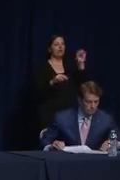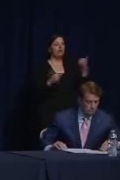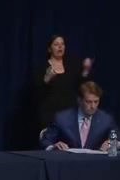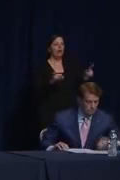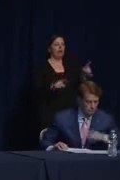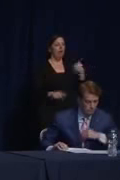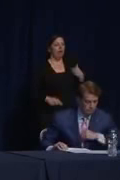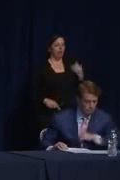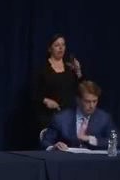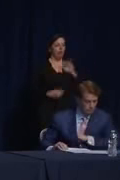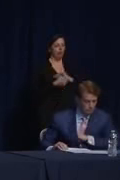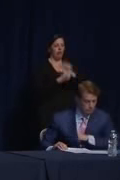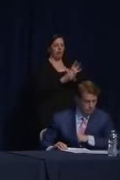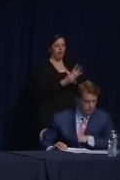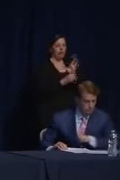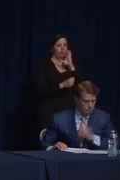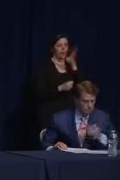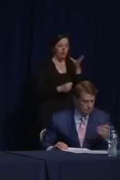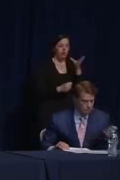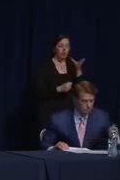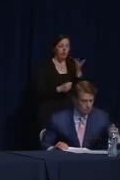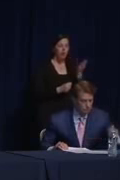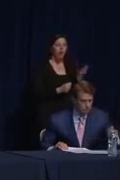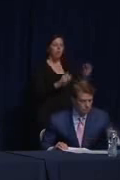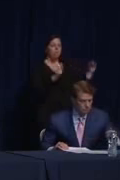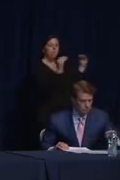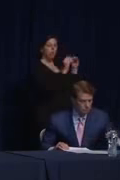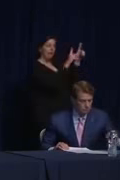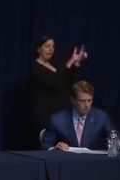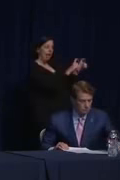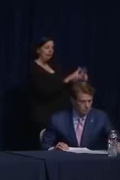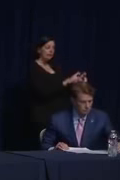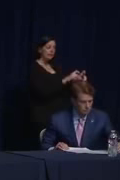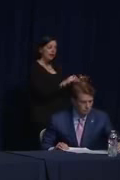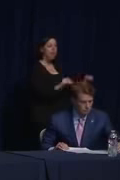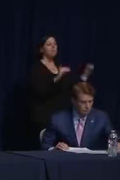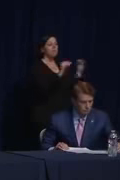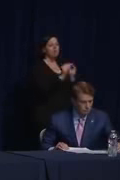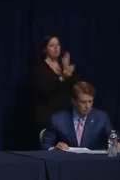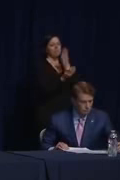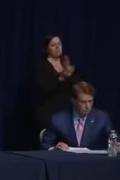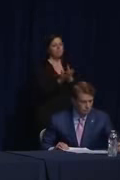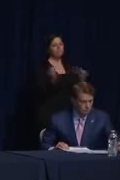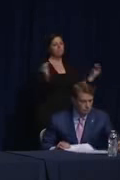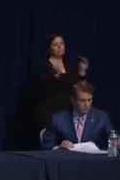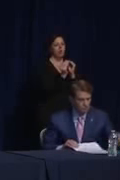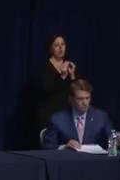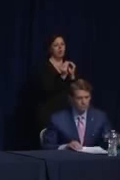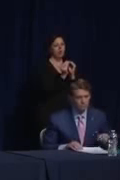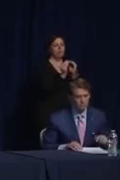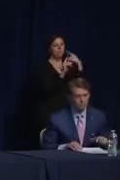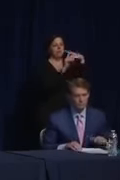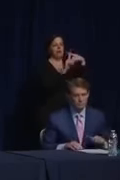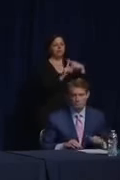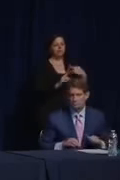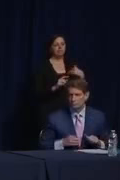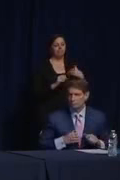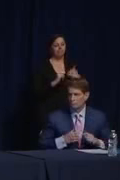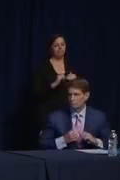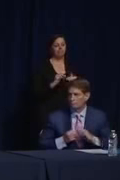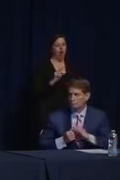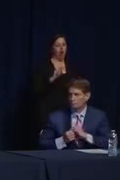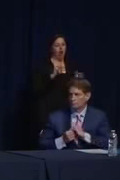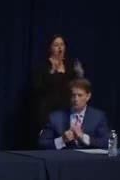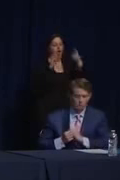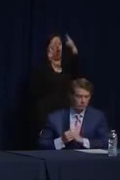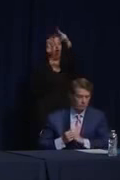exponentially as we improve our testing. The social distancing measures we've been asking you to follow are critical